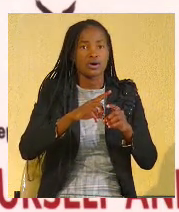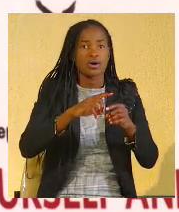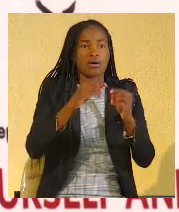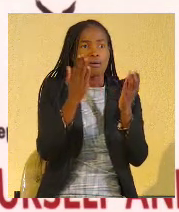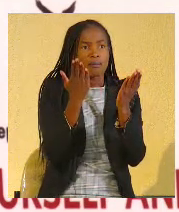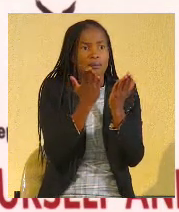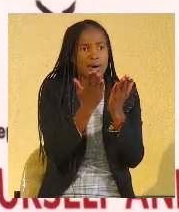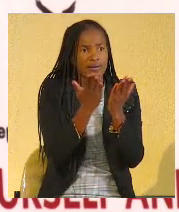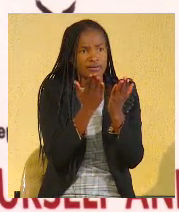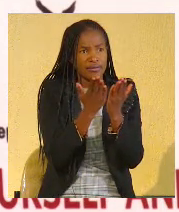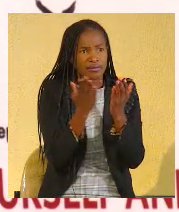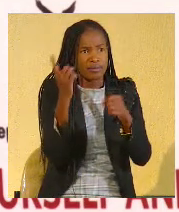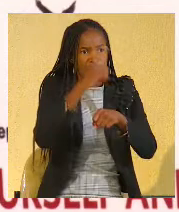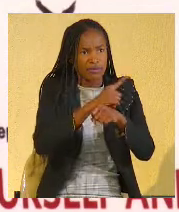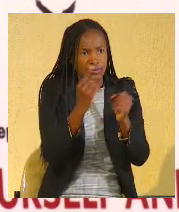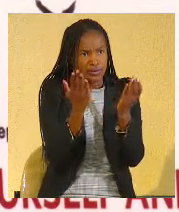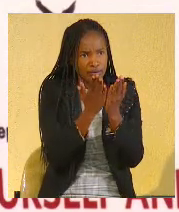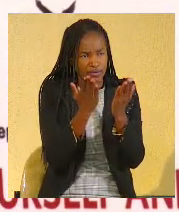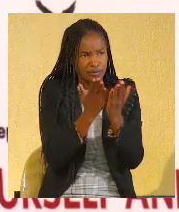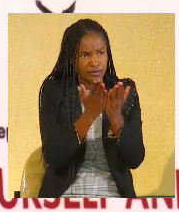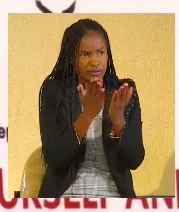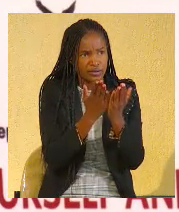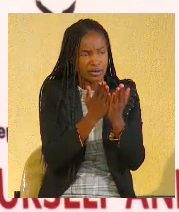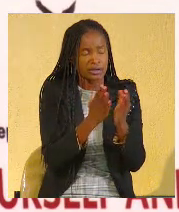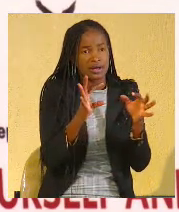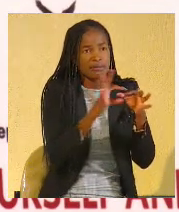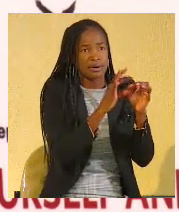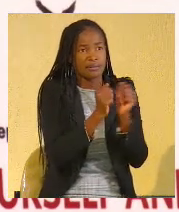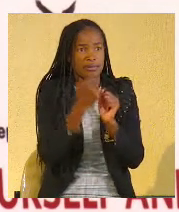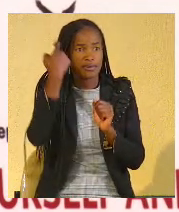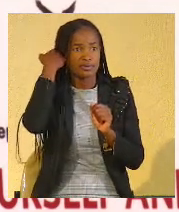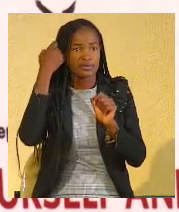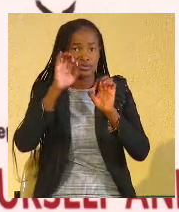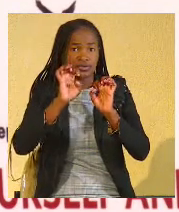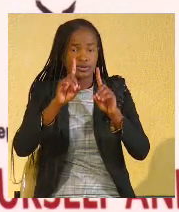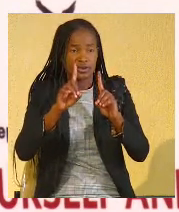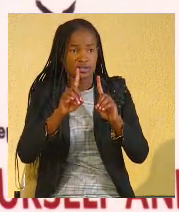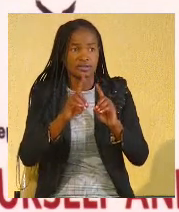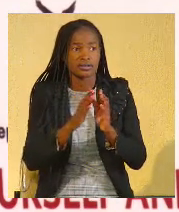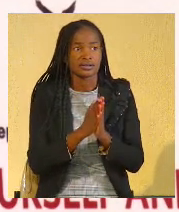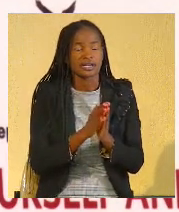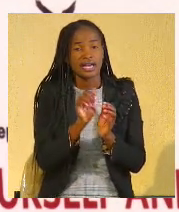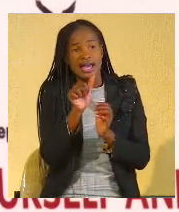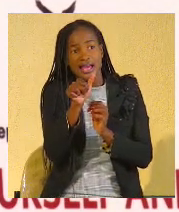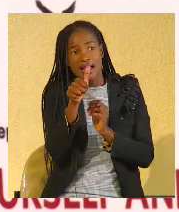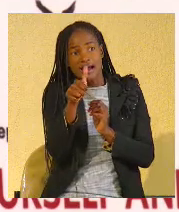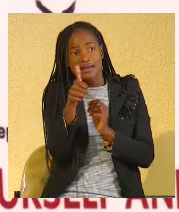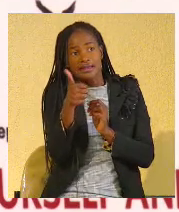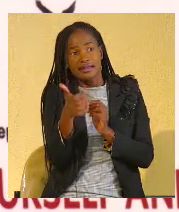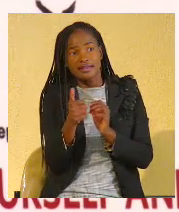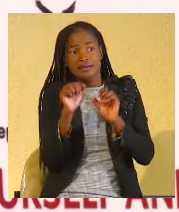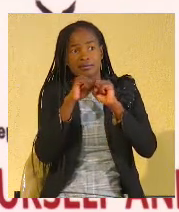year in consultation with the Ministry of Education, Arts and Culture and other